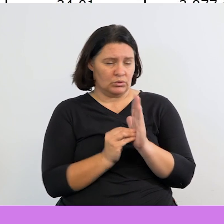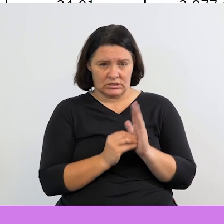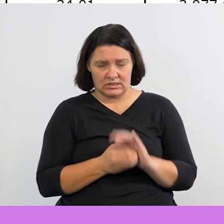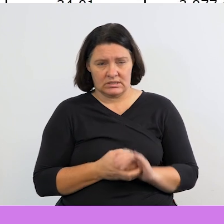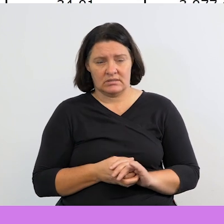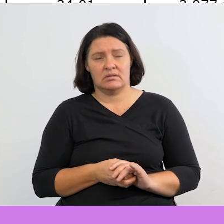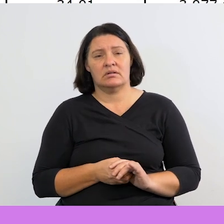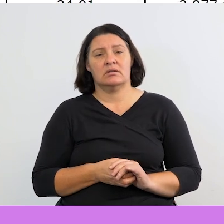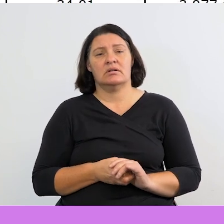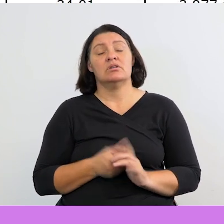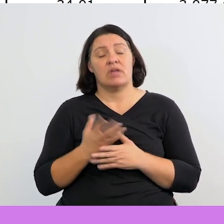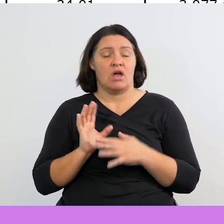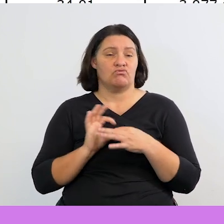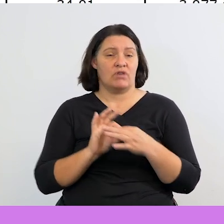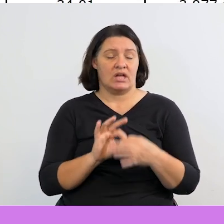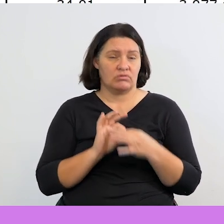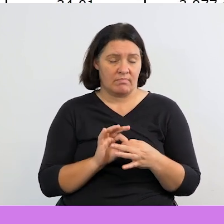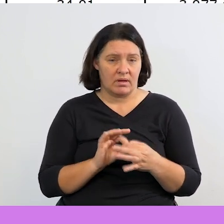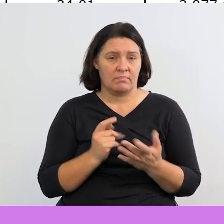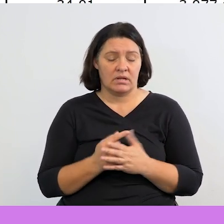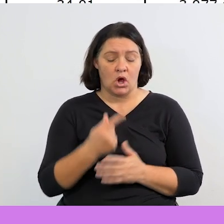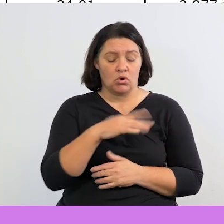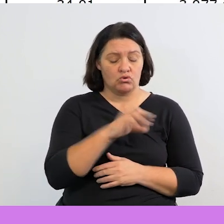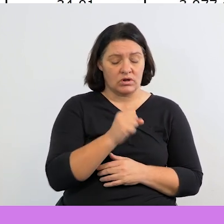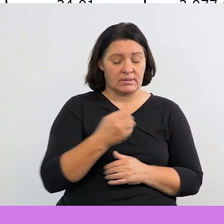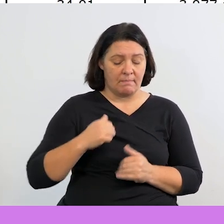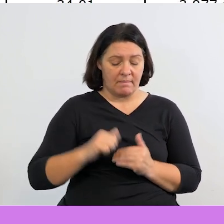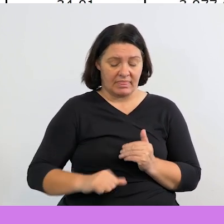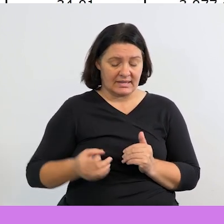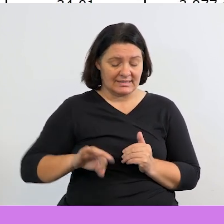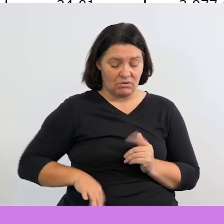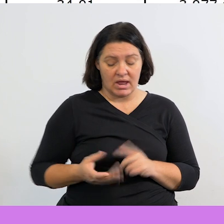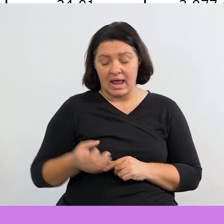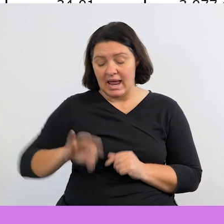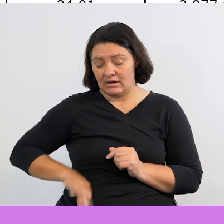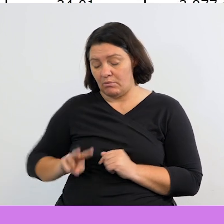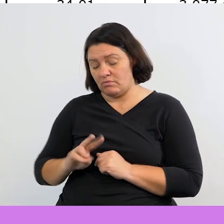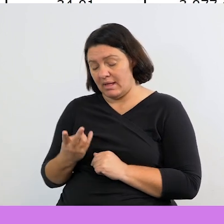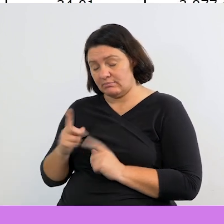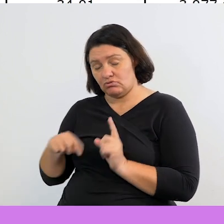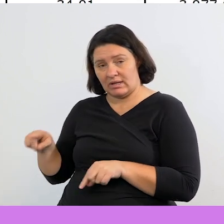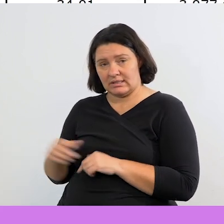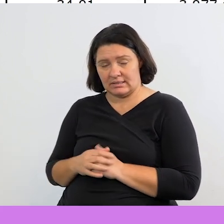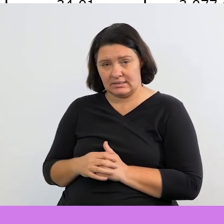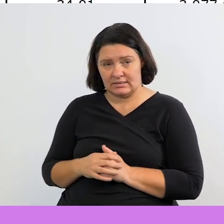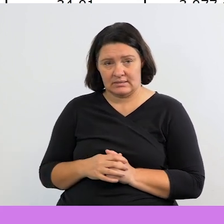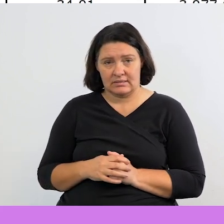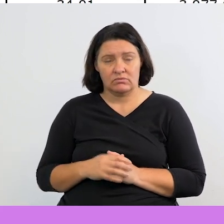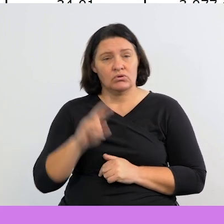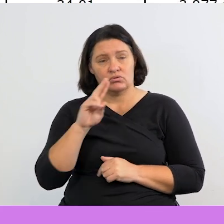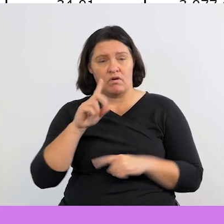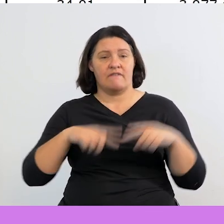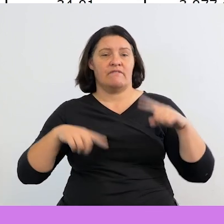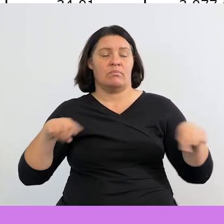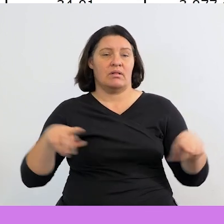you. Right, I indicated the relationship between gross monthly salary and the income replacement rate. Can you see the